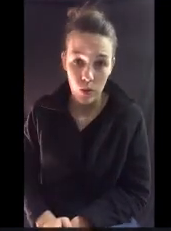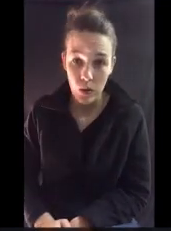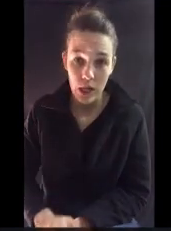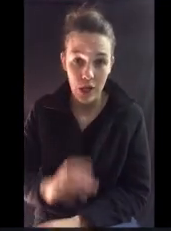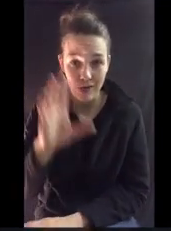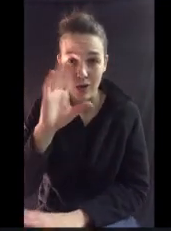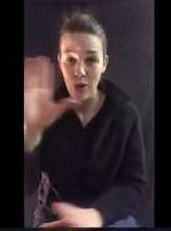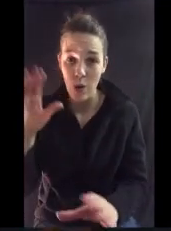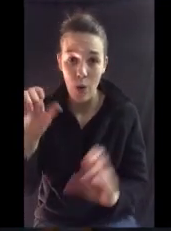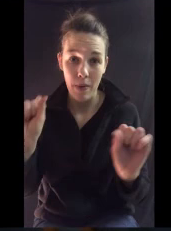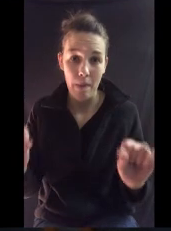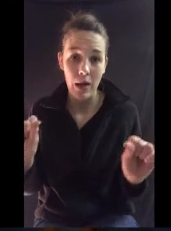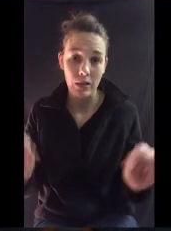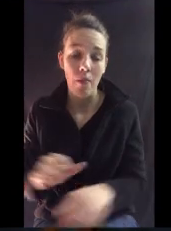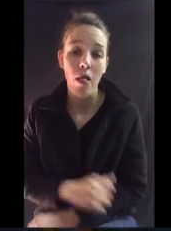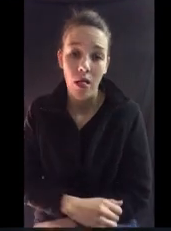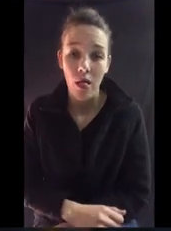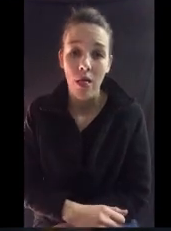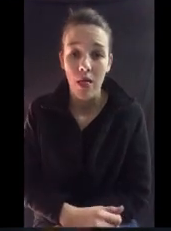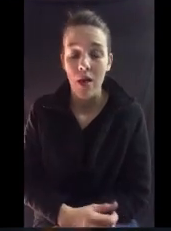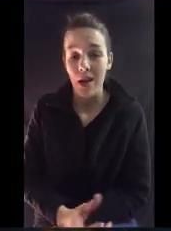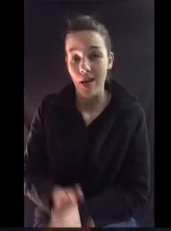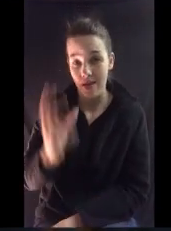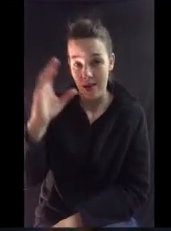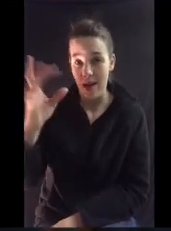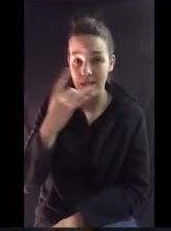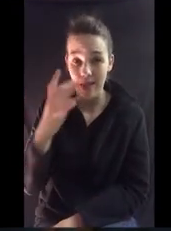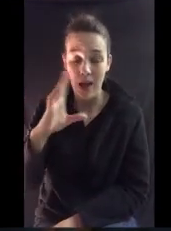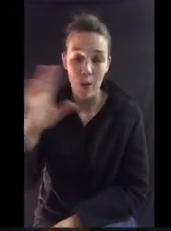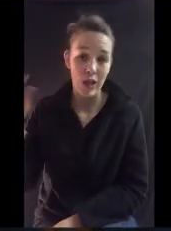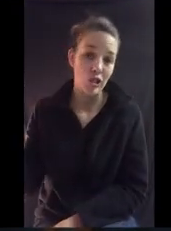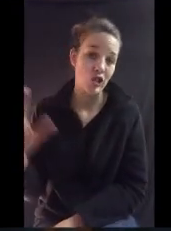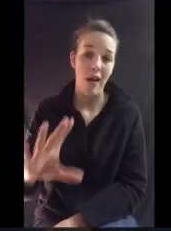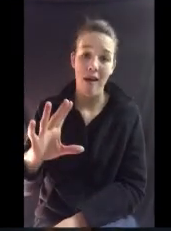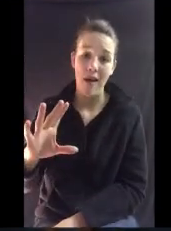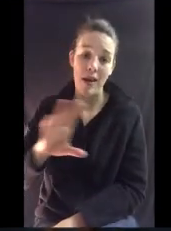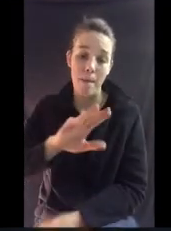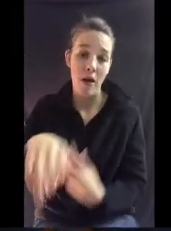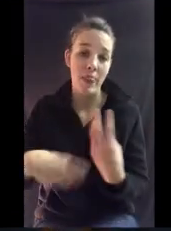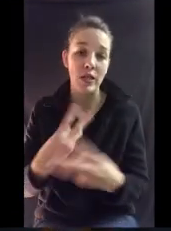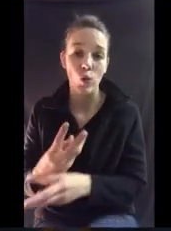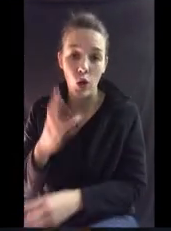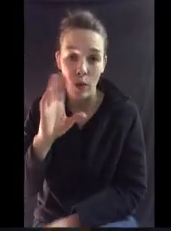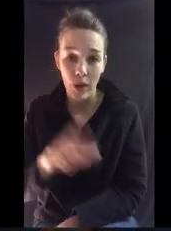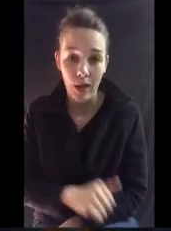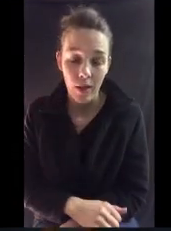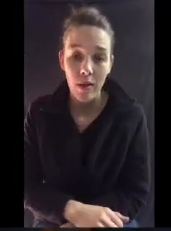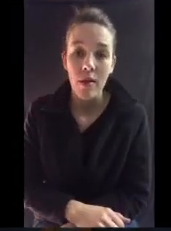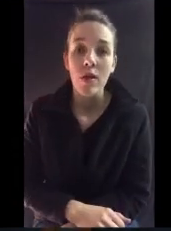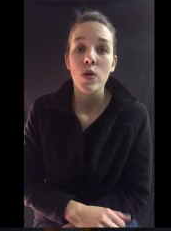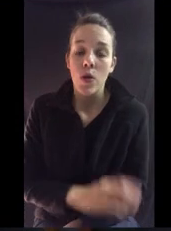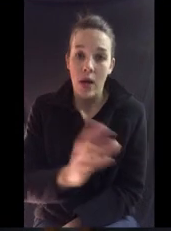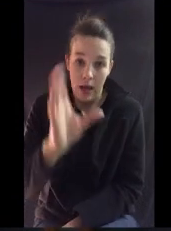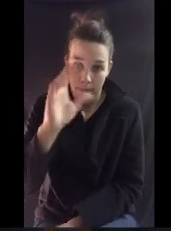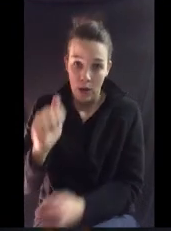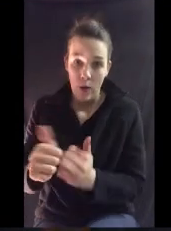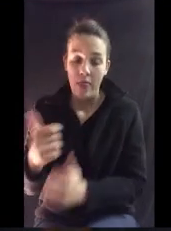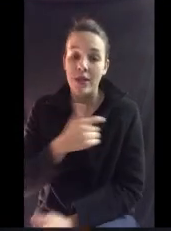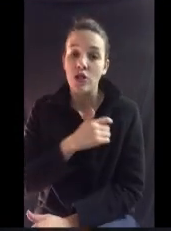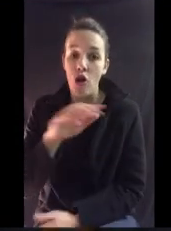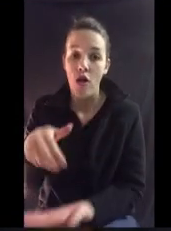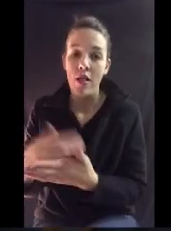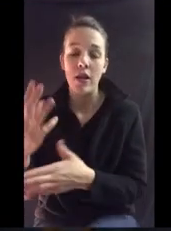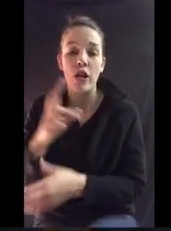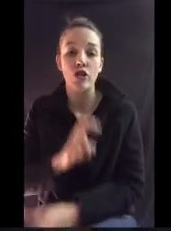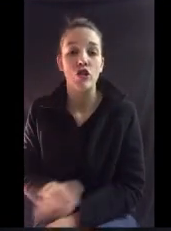ago, where hope is possible and that God's light will shine upon this world.